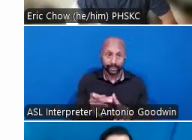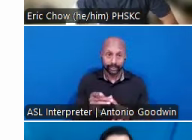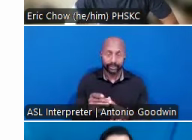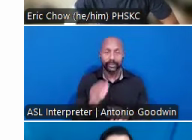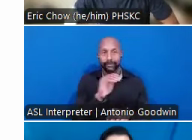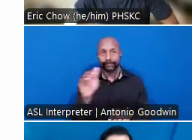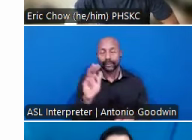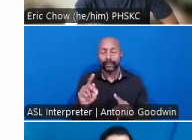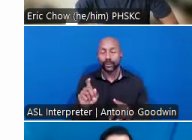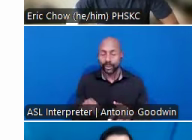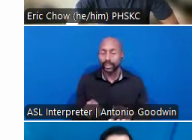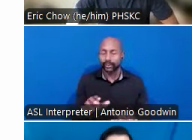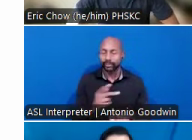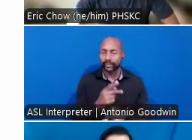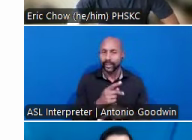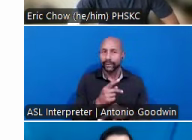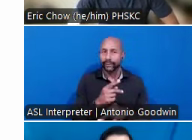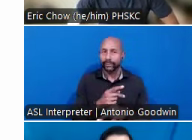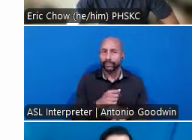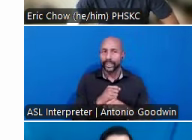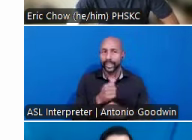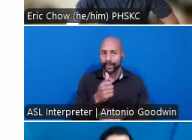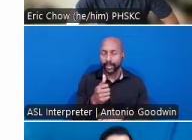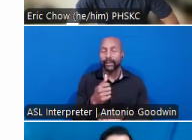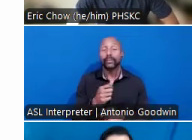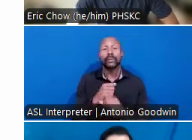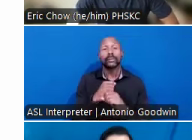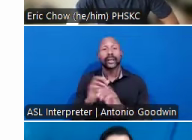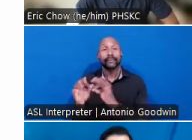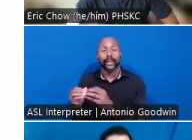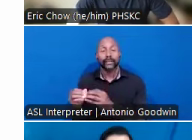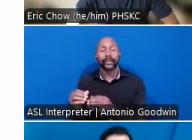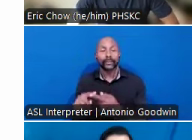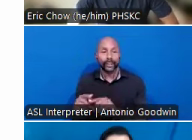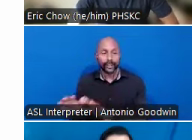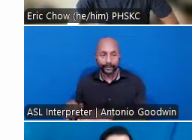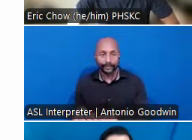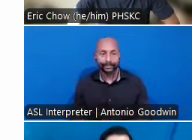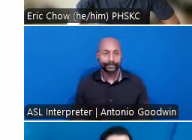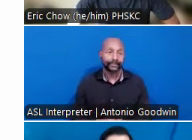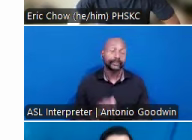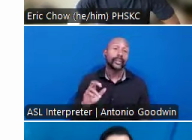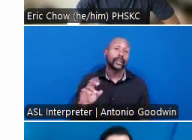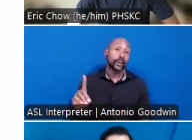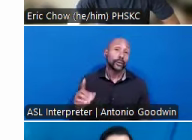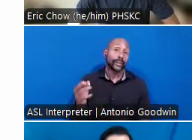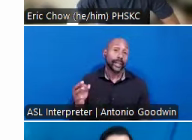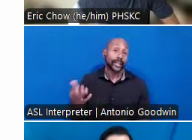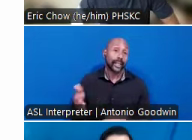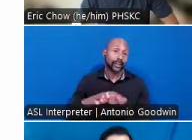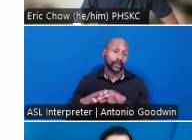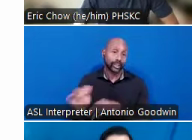Now, COVID also had an increase during the winter time, but it also had an increase during